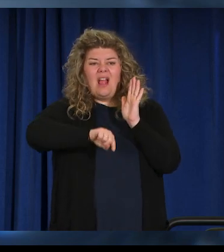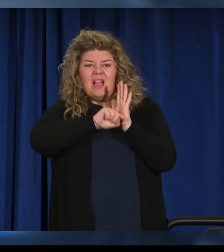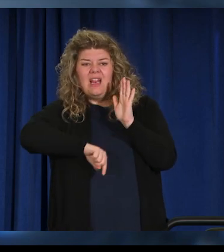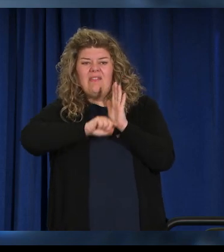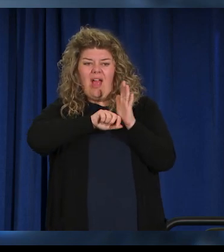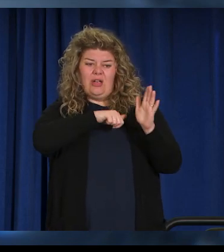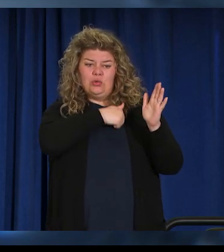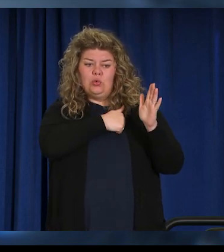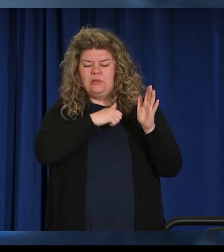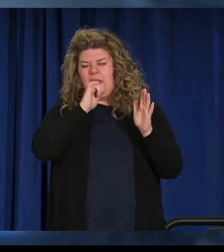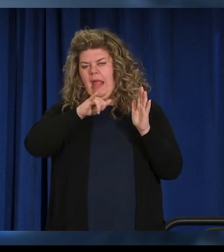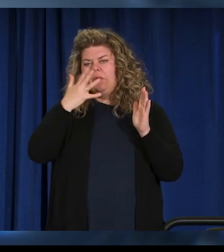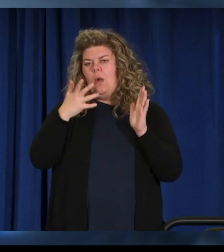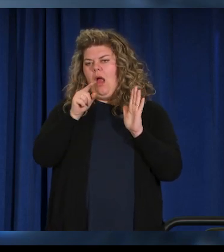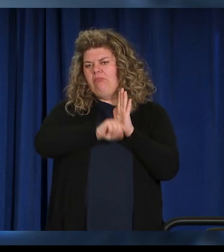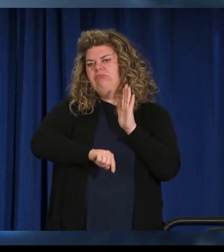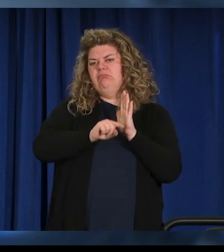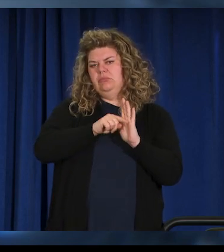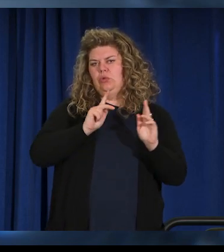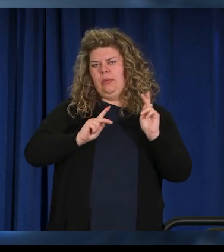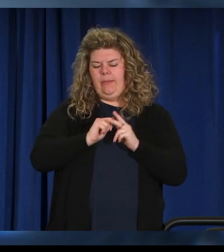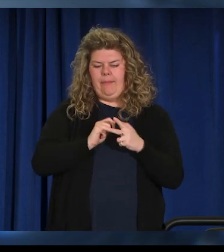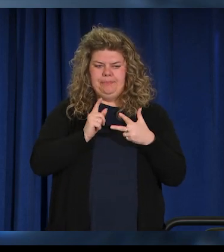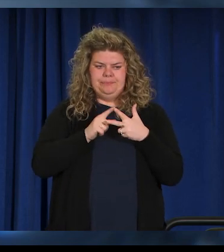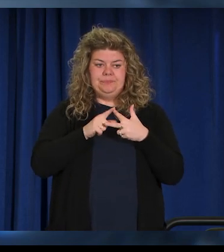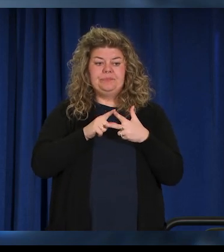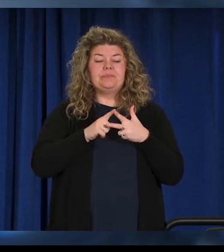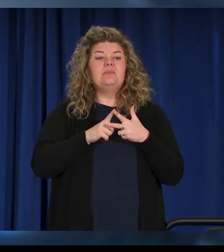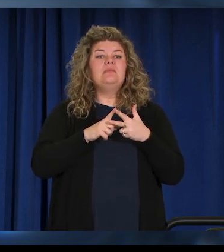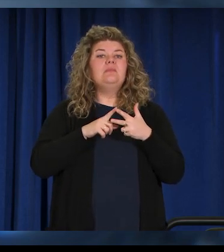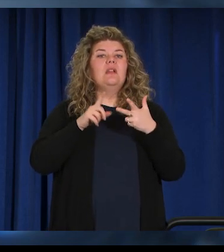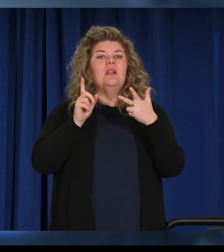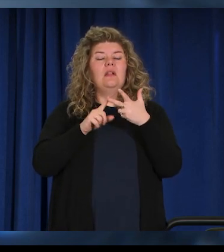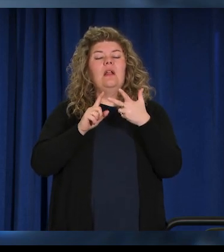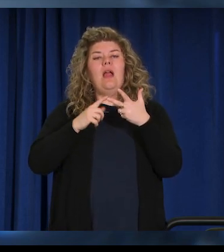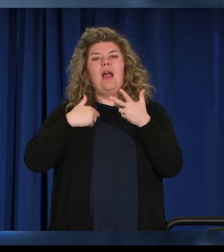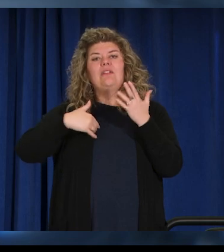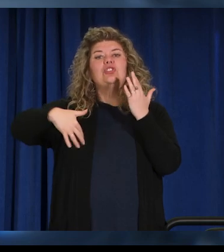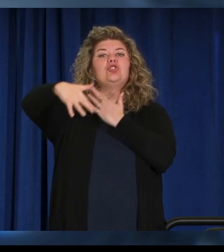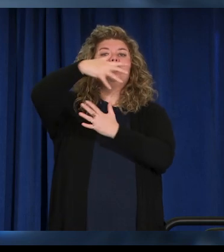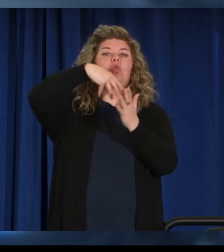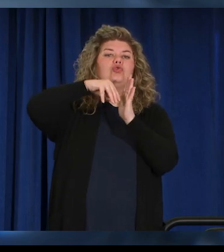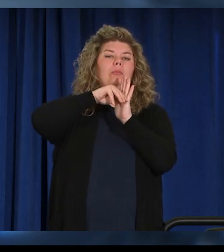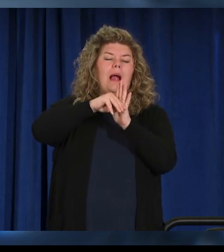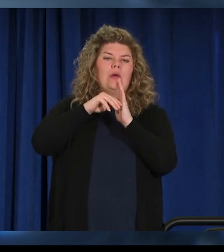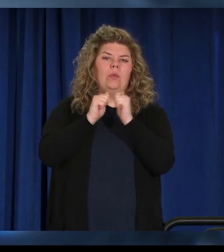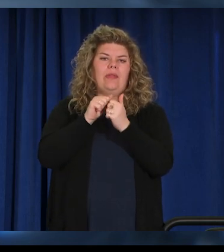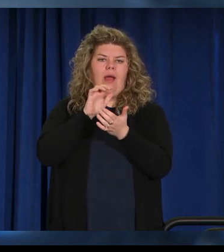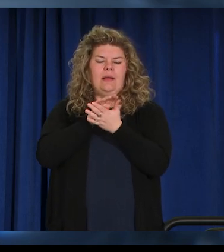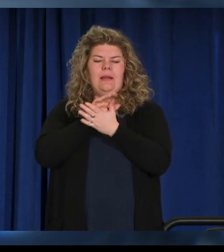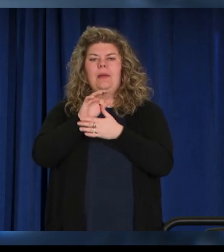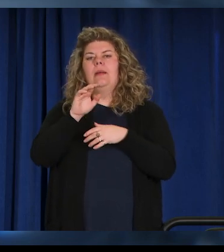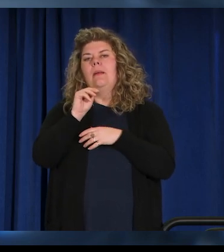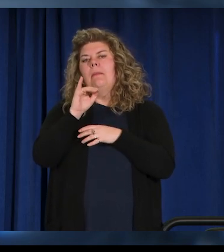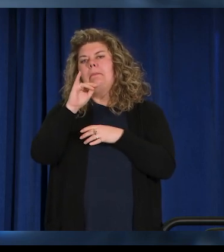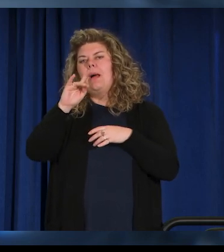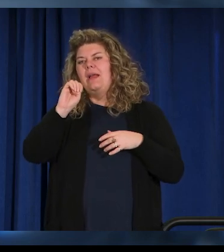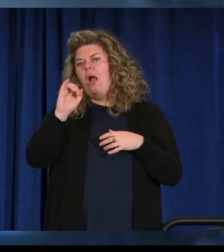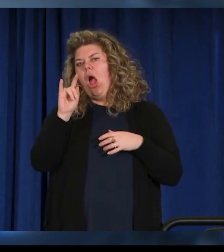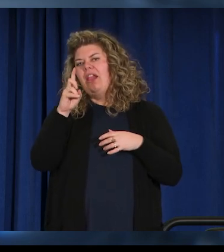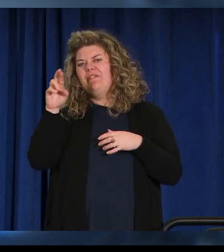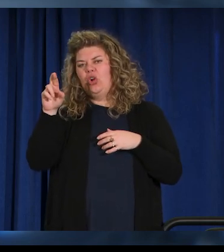disabling to people. Then these ideas were framed as the social model of disability by academic Mike Oliver in